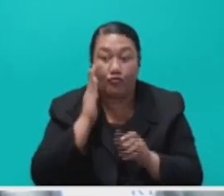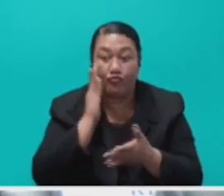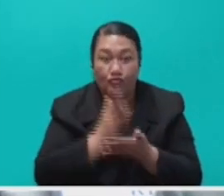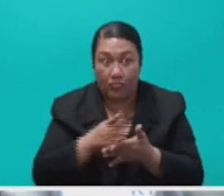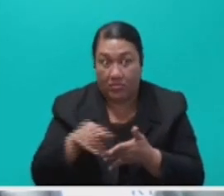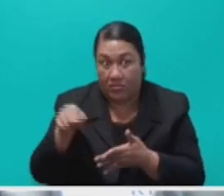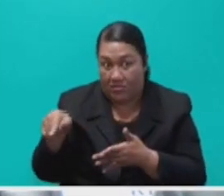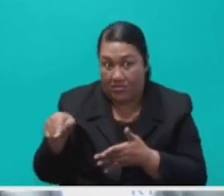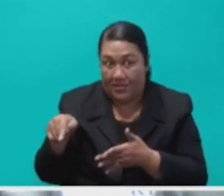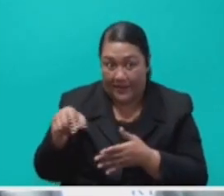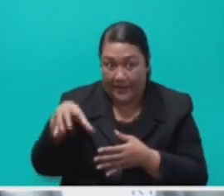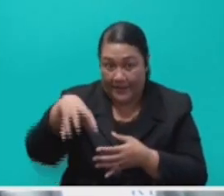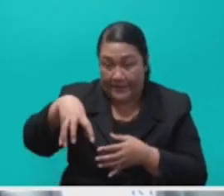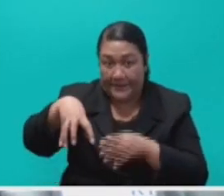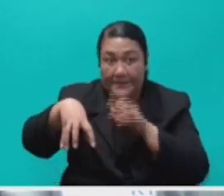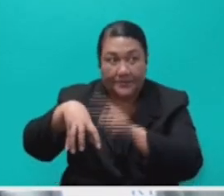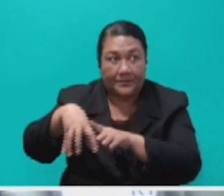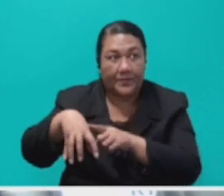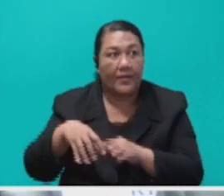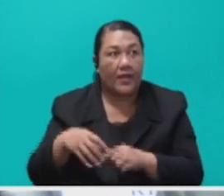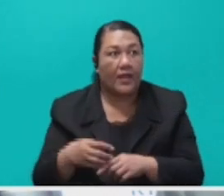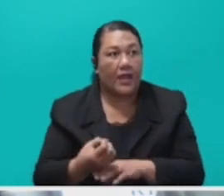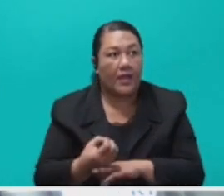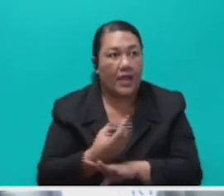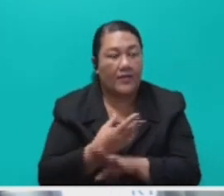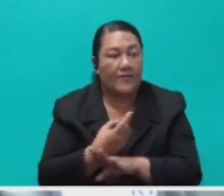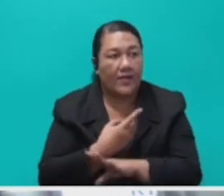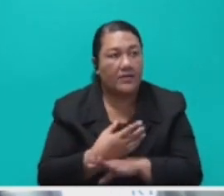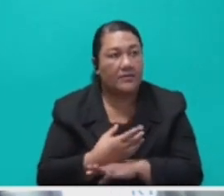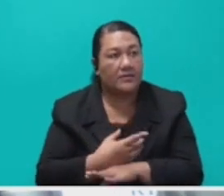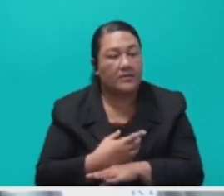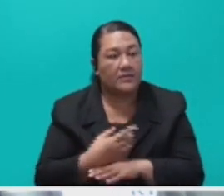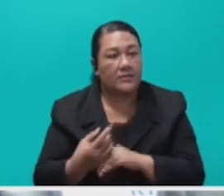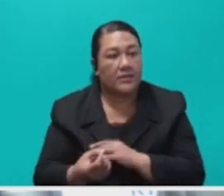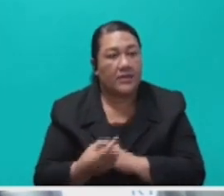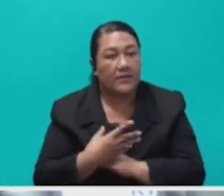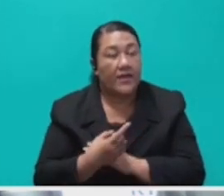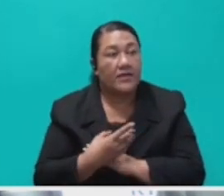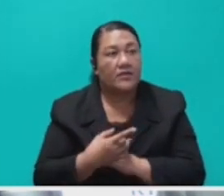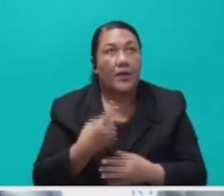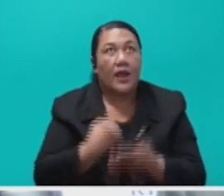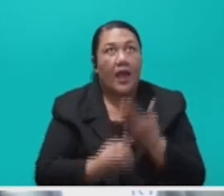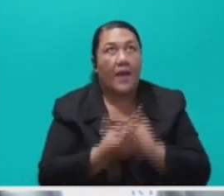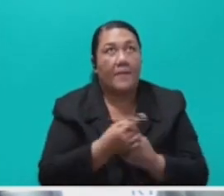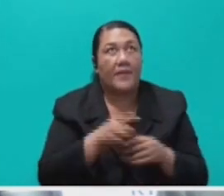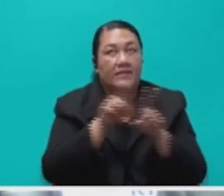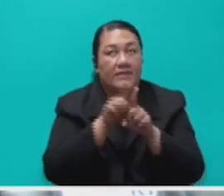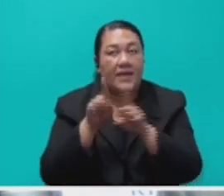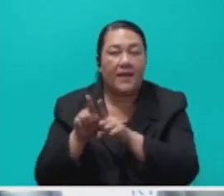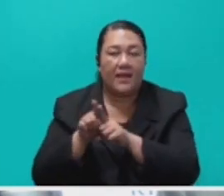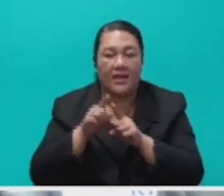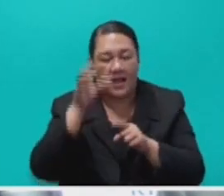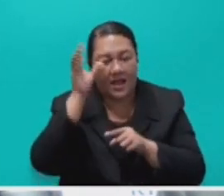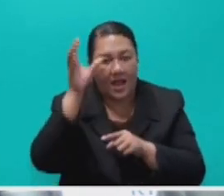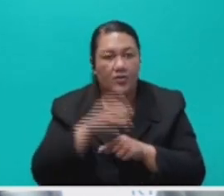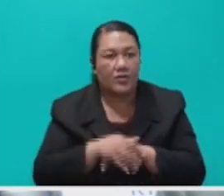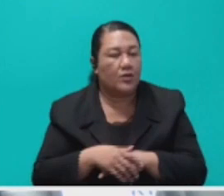it's advisable that we should be on top of what has happened in other countries before even we adopt